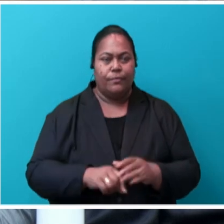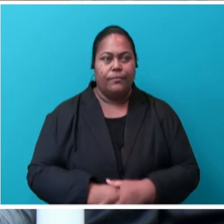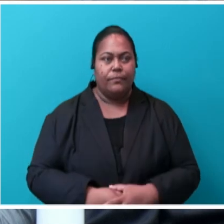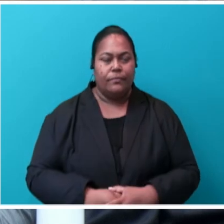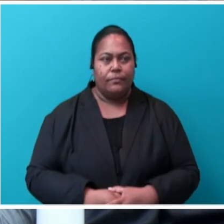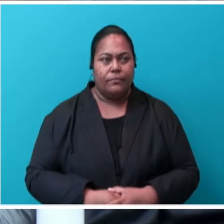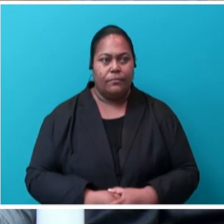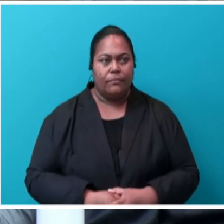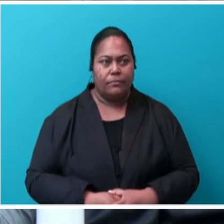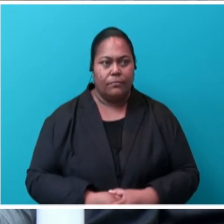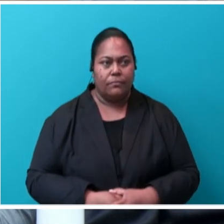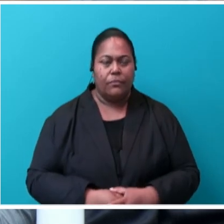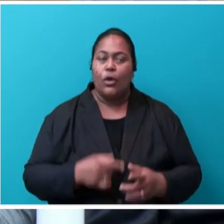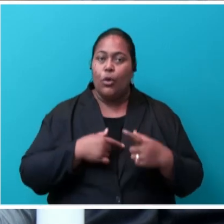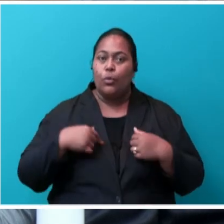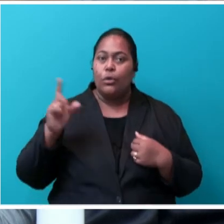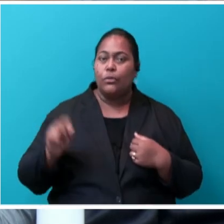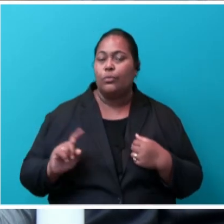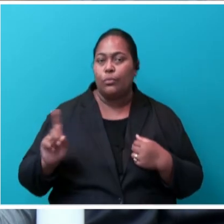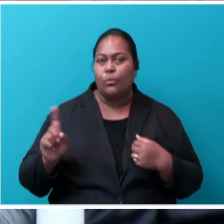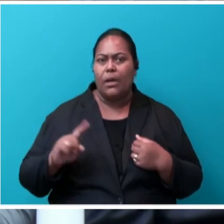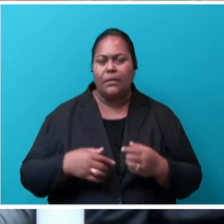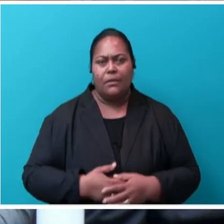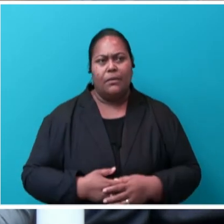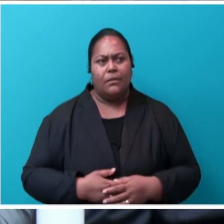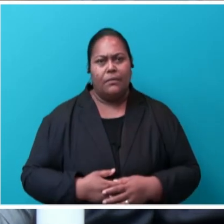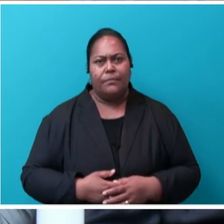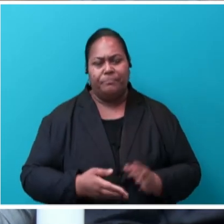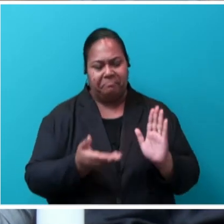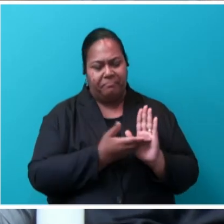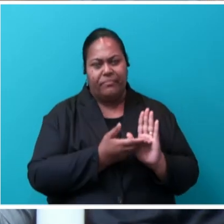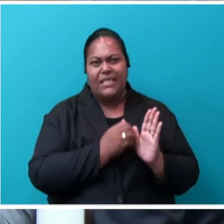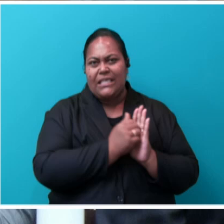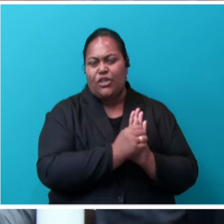And the thing that we have done is, by virtue of Section 130